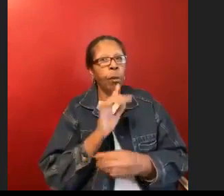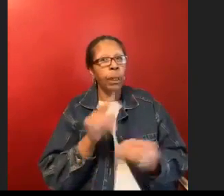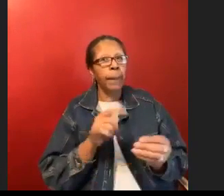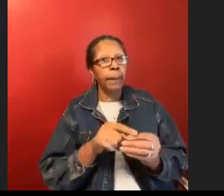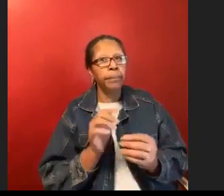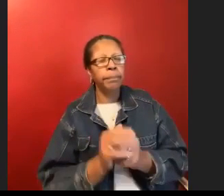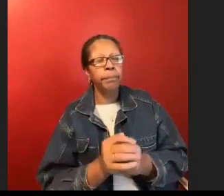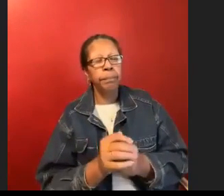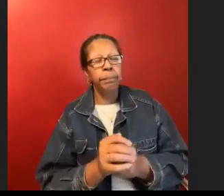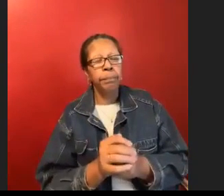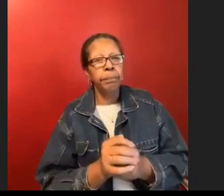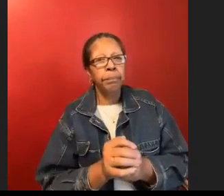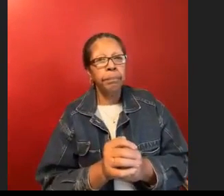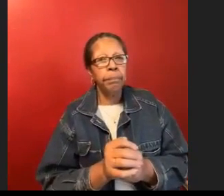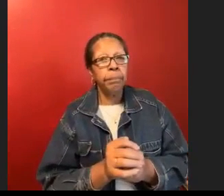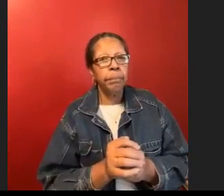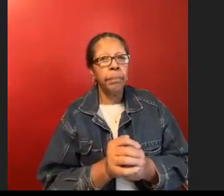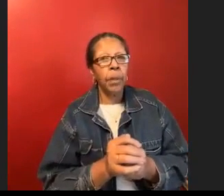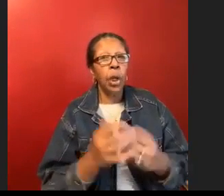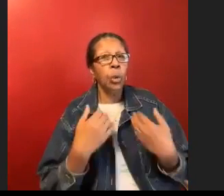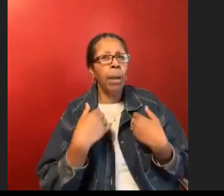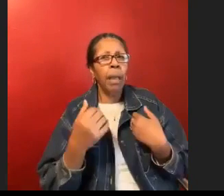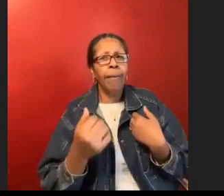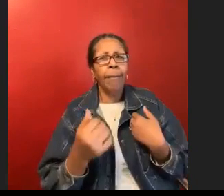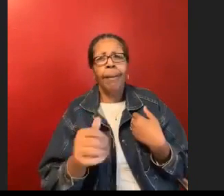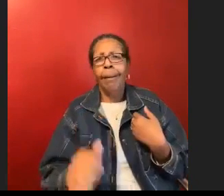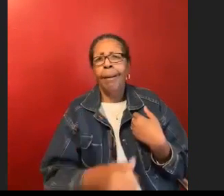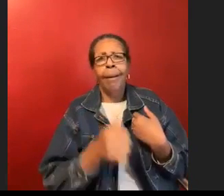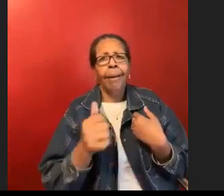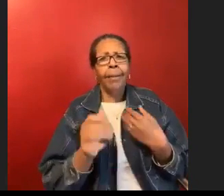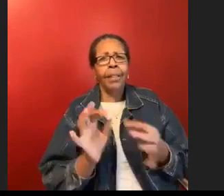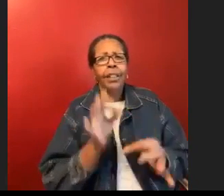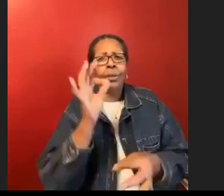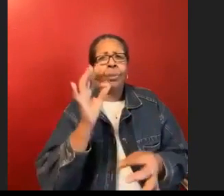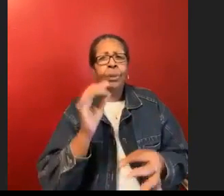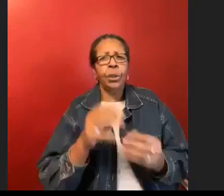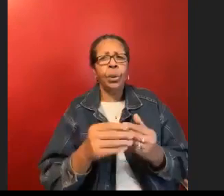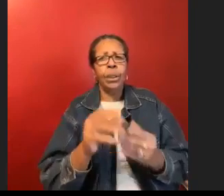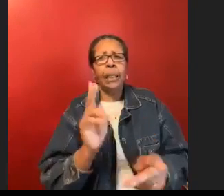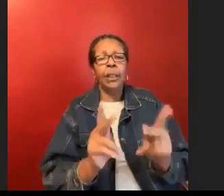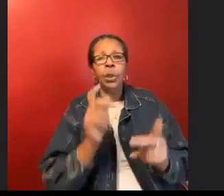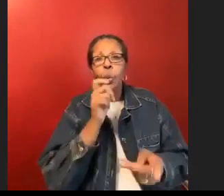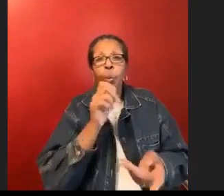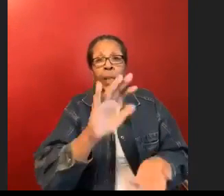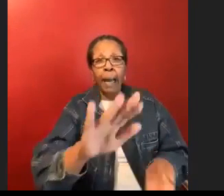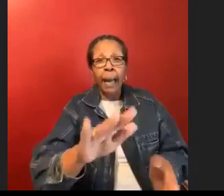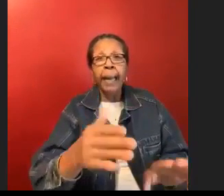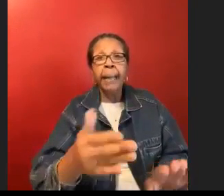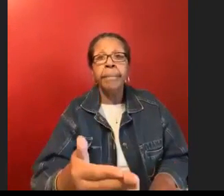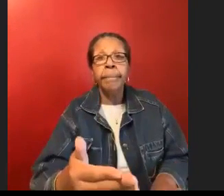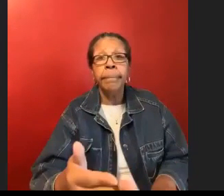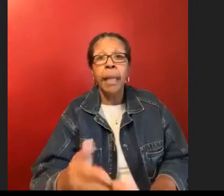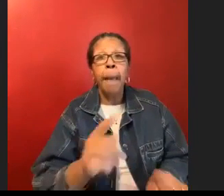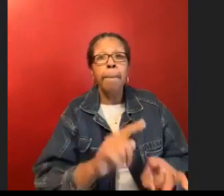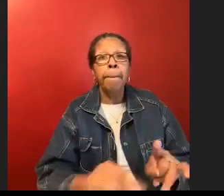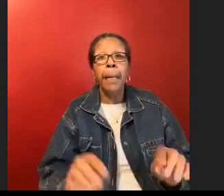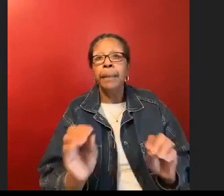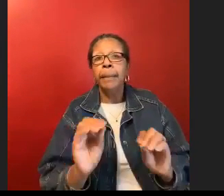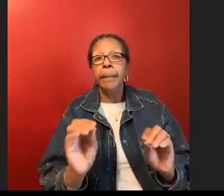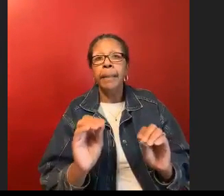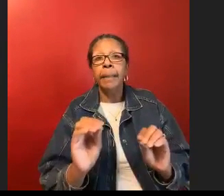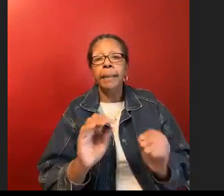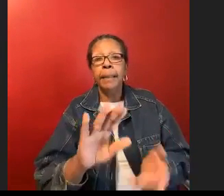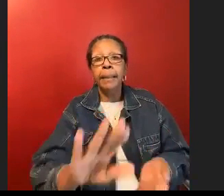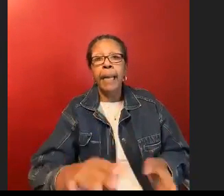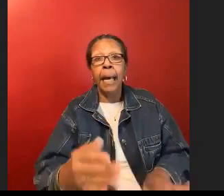about. There have been many other spiritual leaders who have died, but none of them died